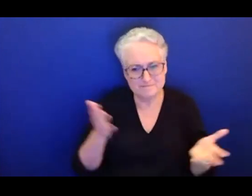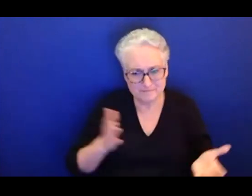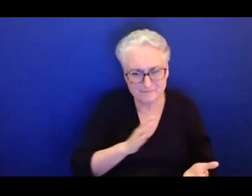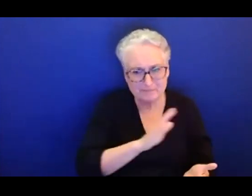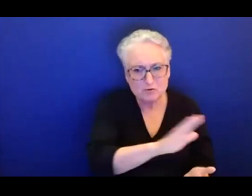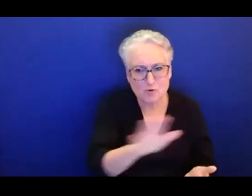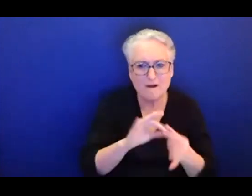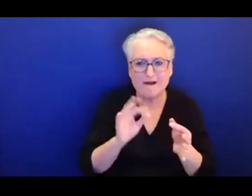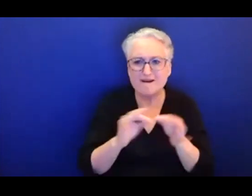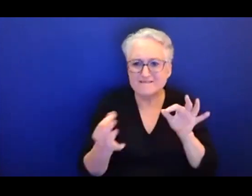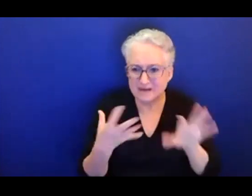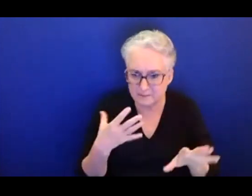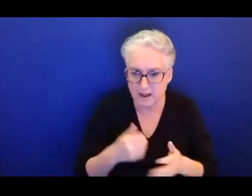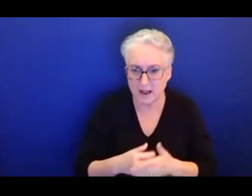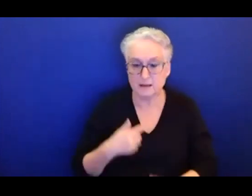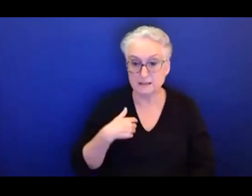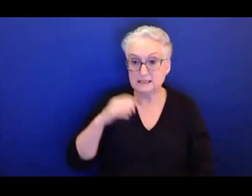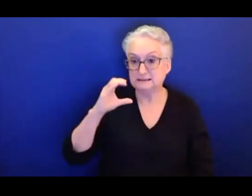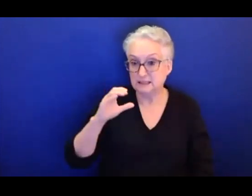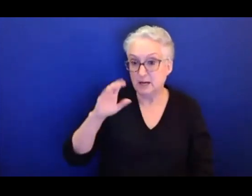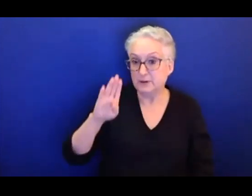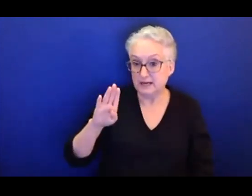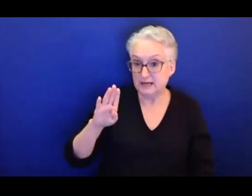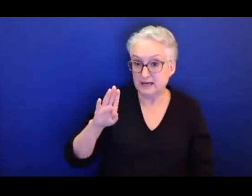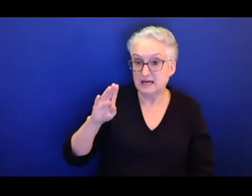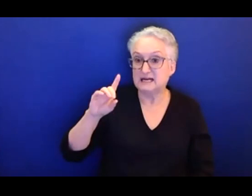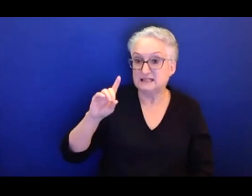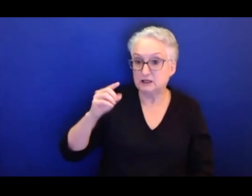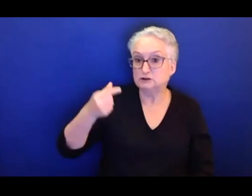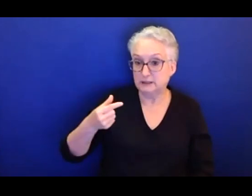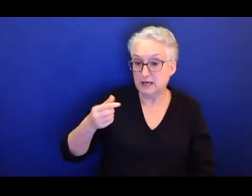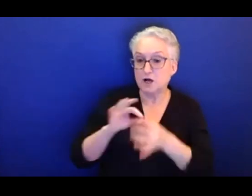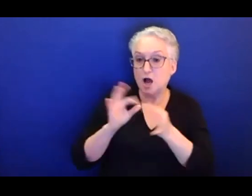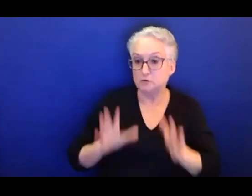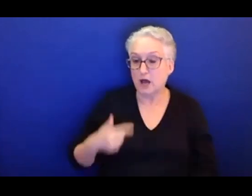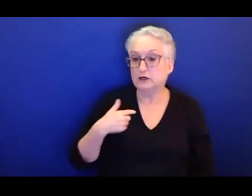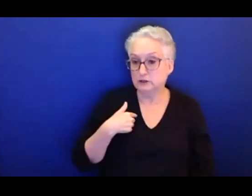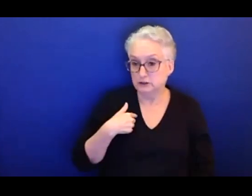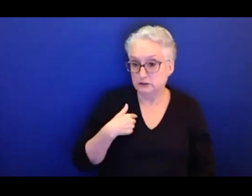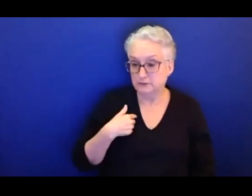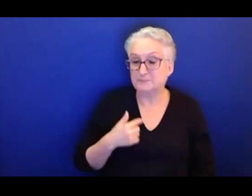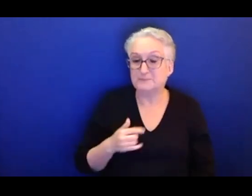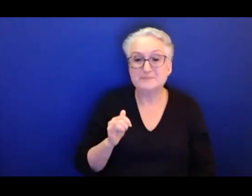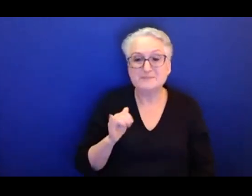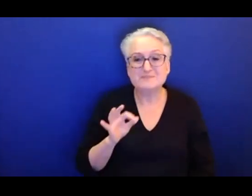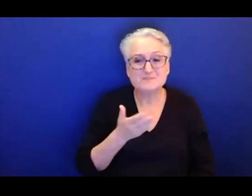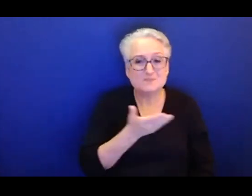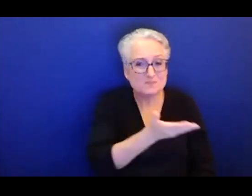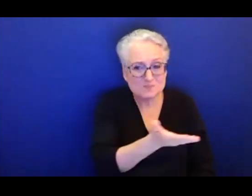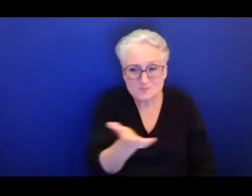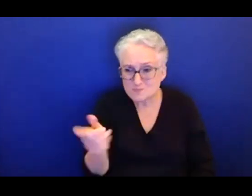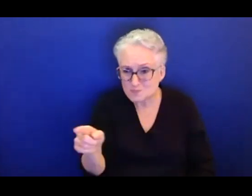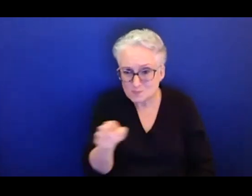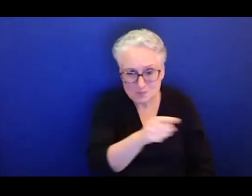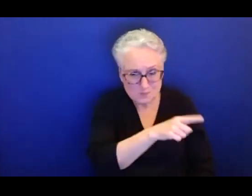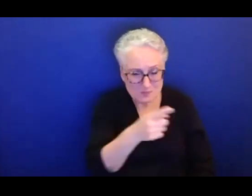encourage people, if they have specific questions about their own organizations or neighborhoods or projects that we're proposing,